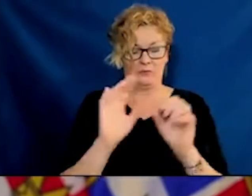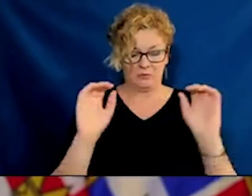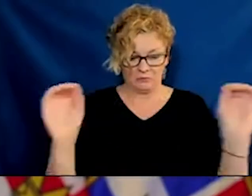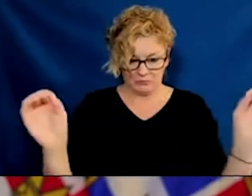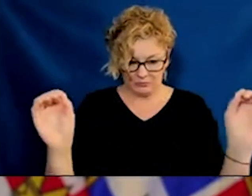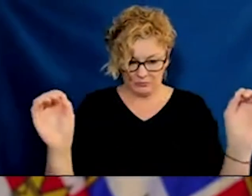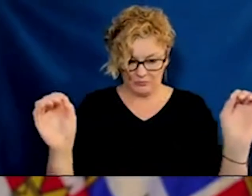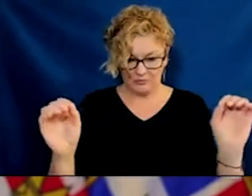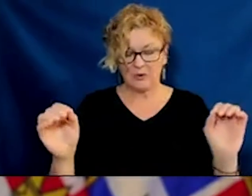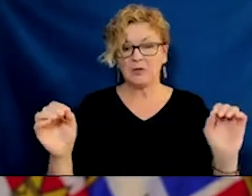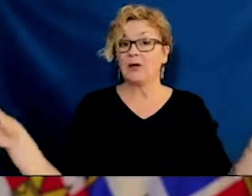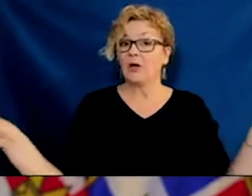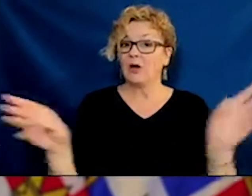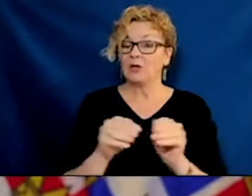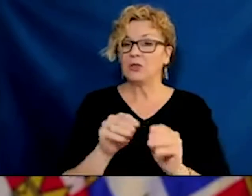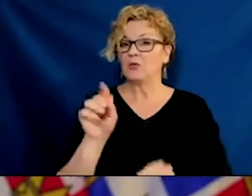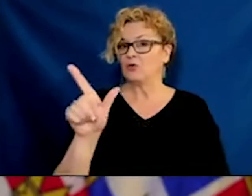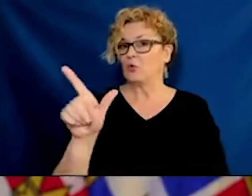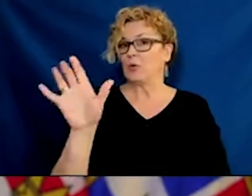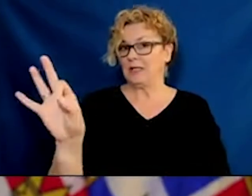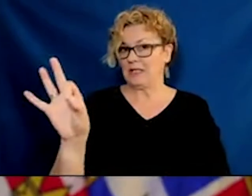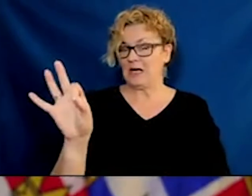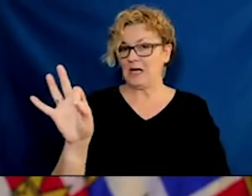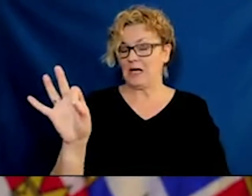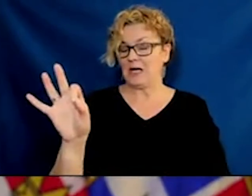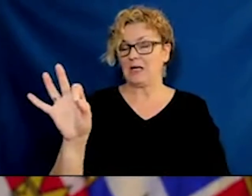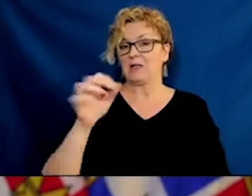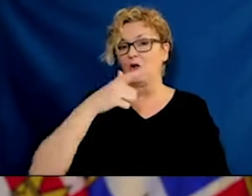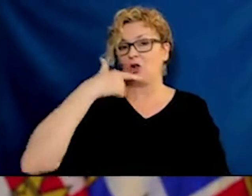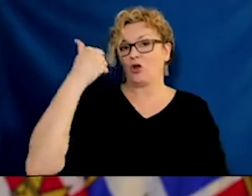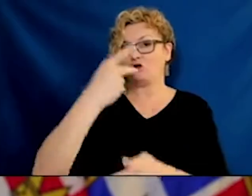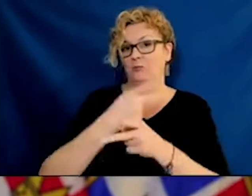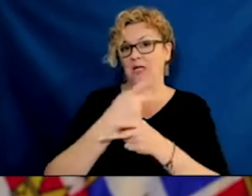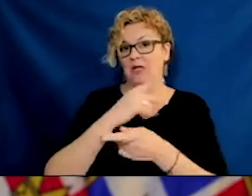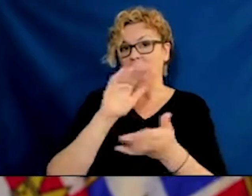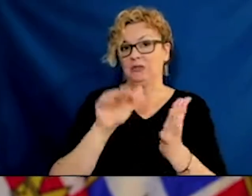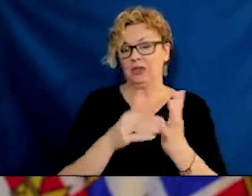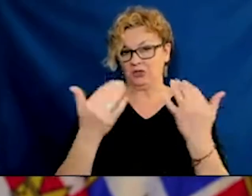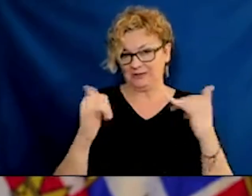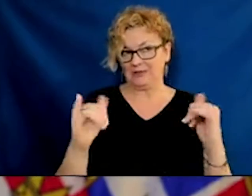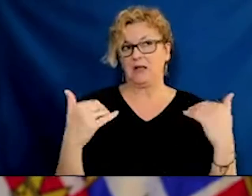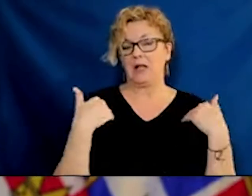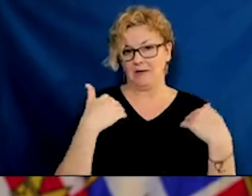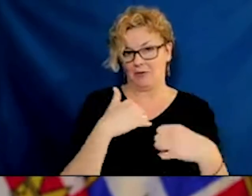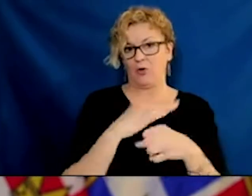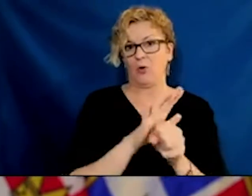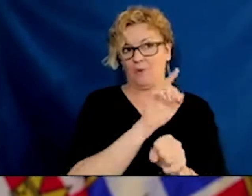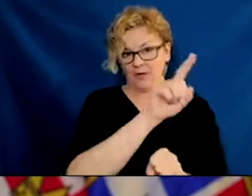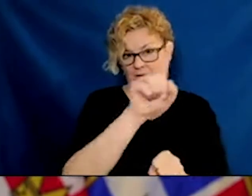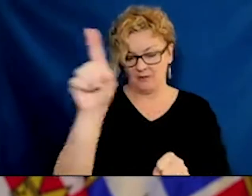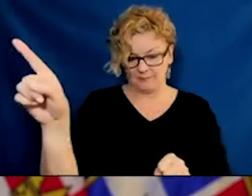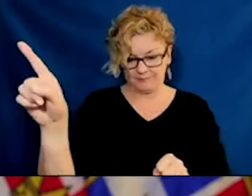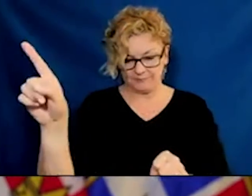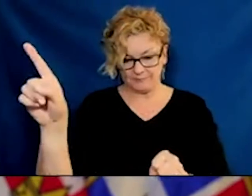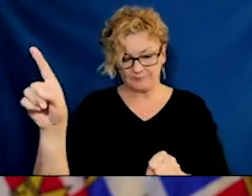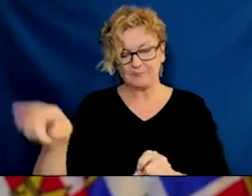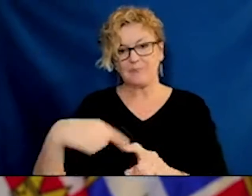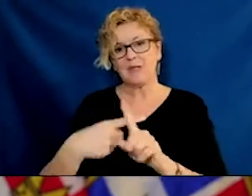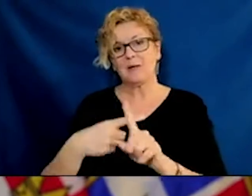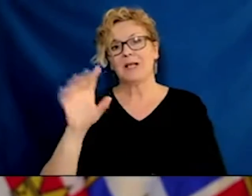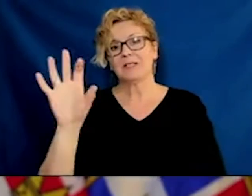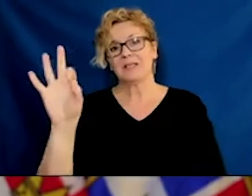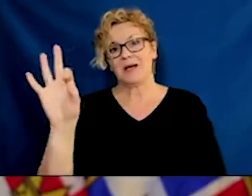active outbreaks in long-term care and assisted living, and 9 acute care units. These involve